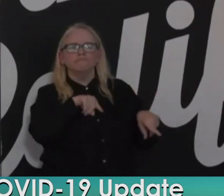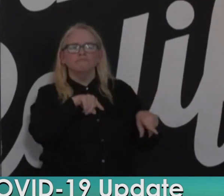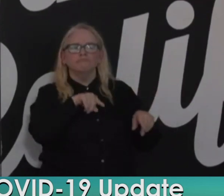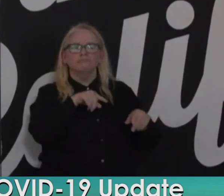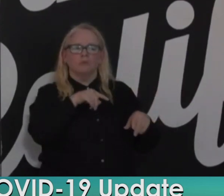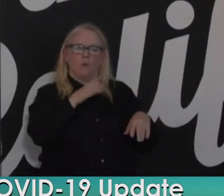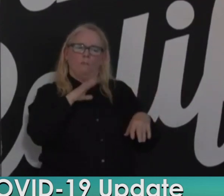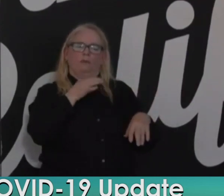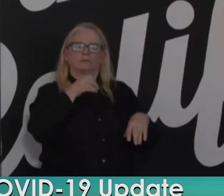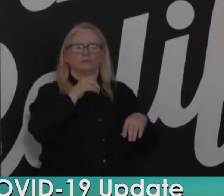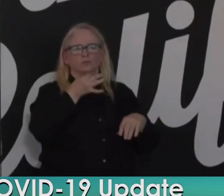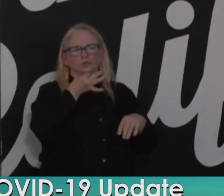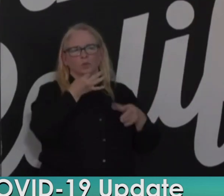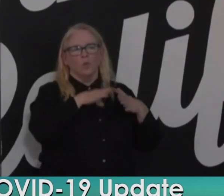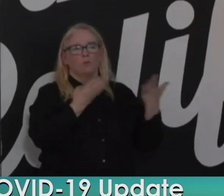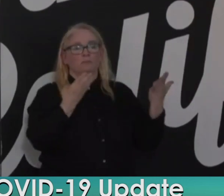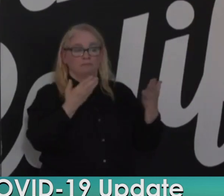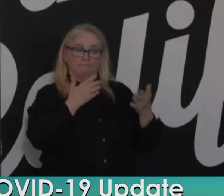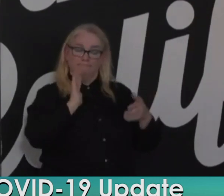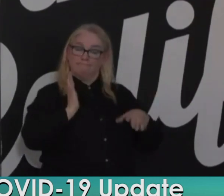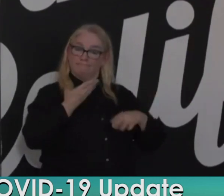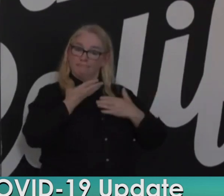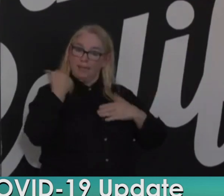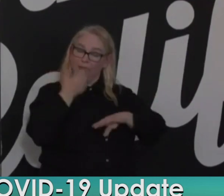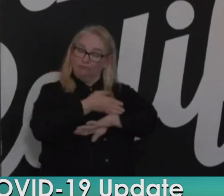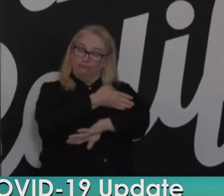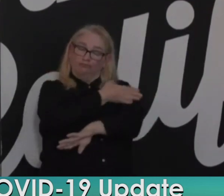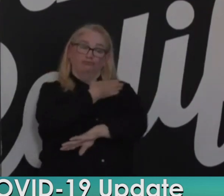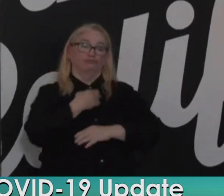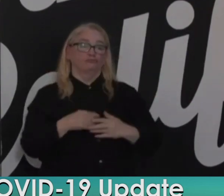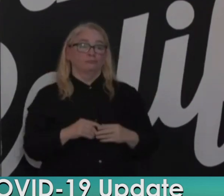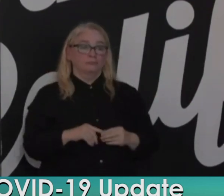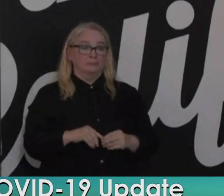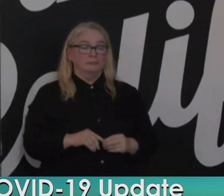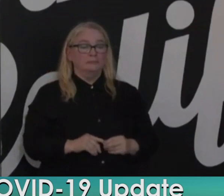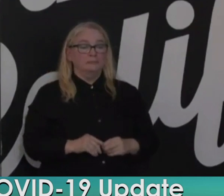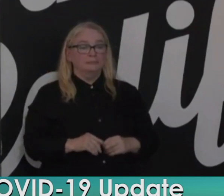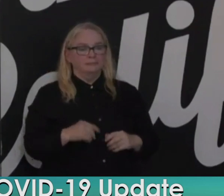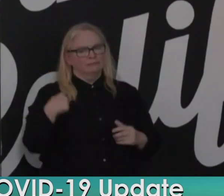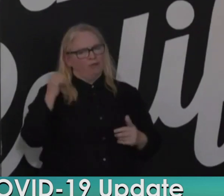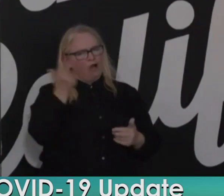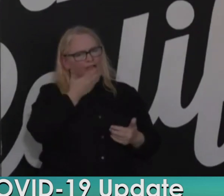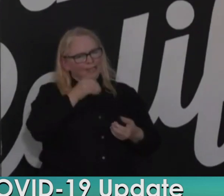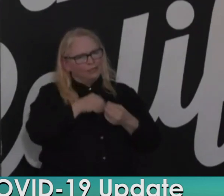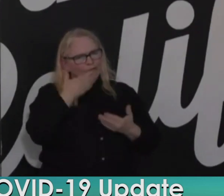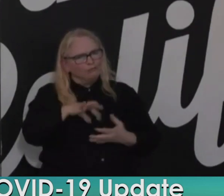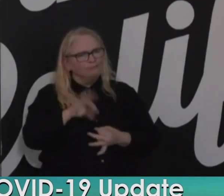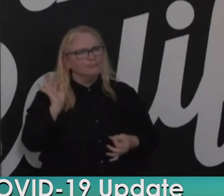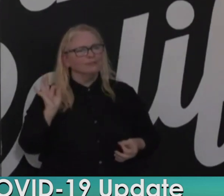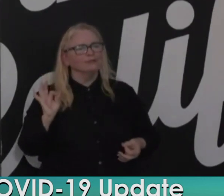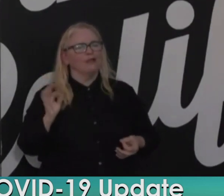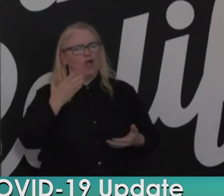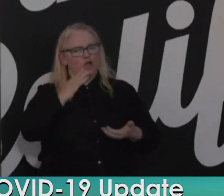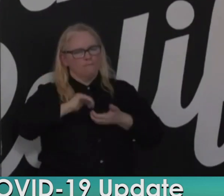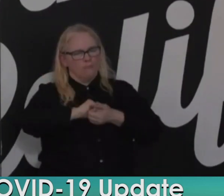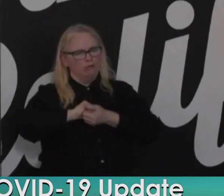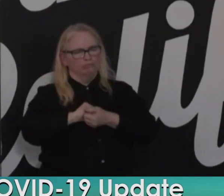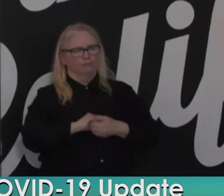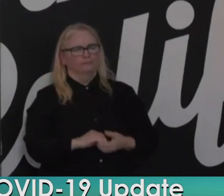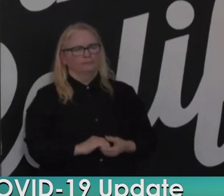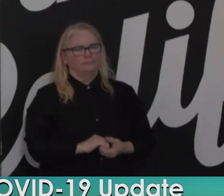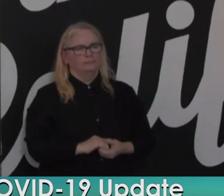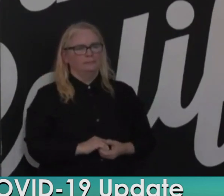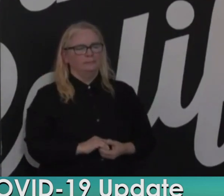in that space, again, in the spirit of collaboration, in the spirit of partnership. And again, I, more